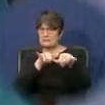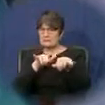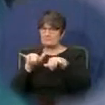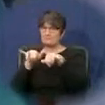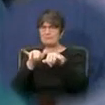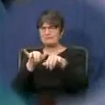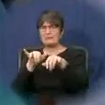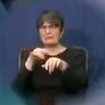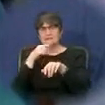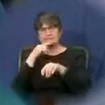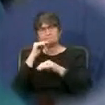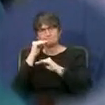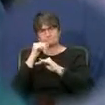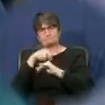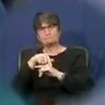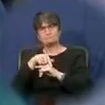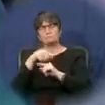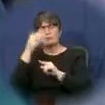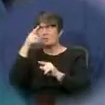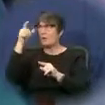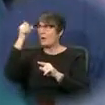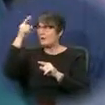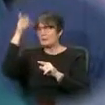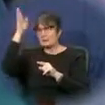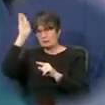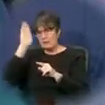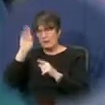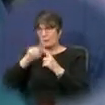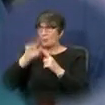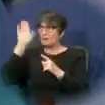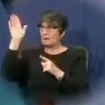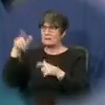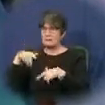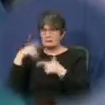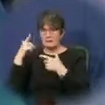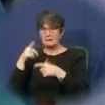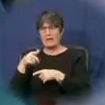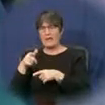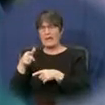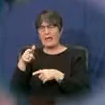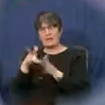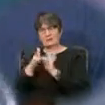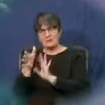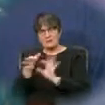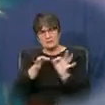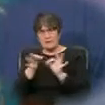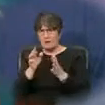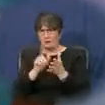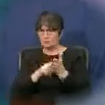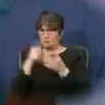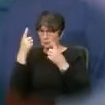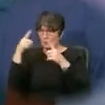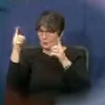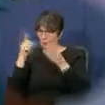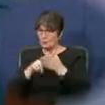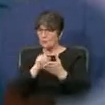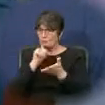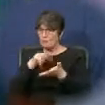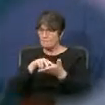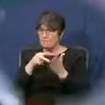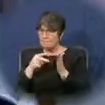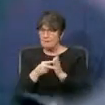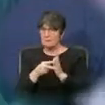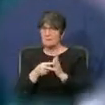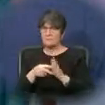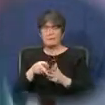for God's understanding and God's life of what accomplishment really is all about and the direction for our ambitions,